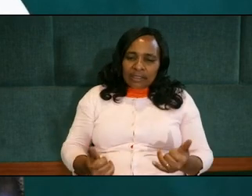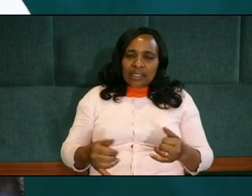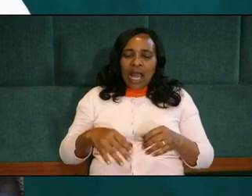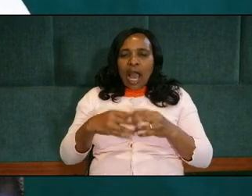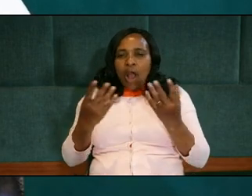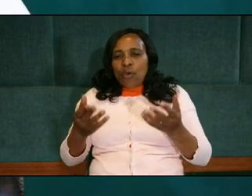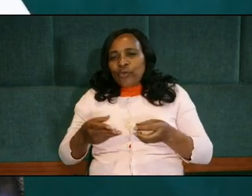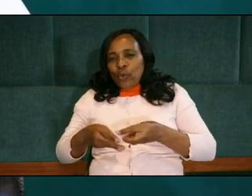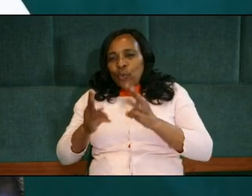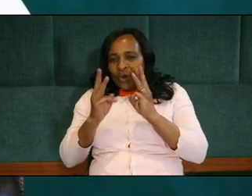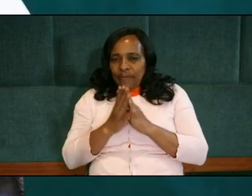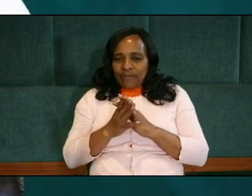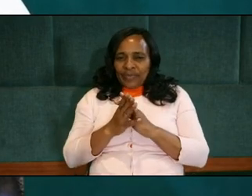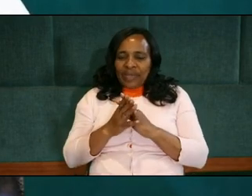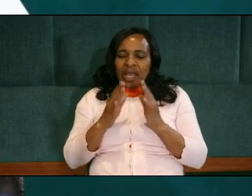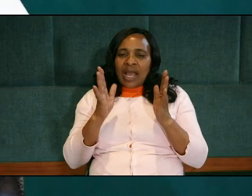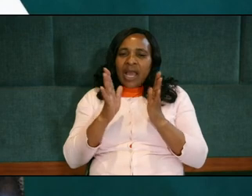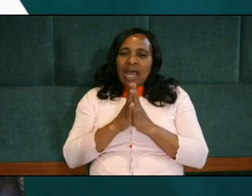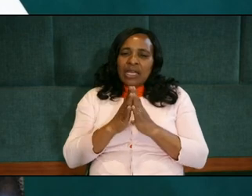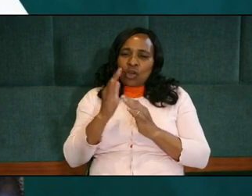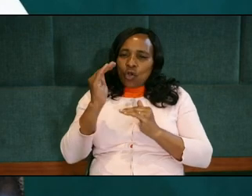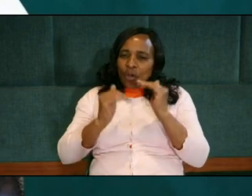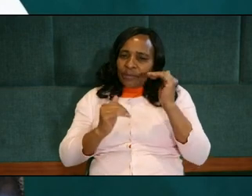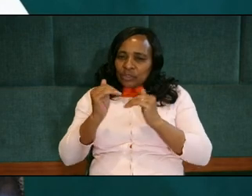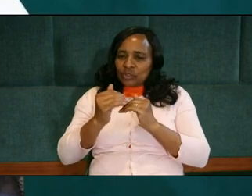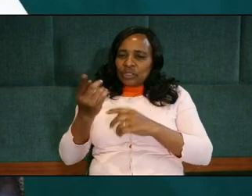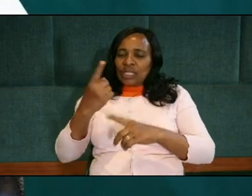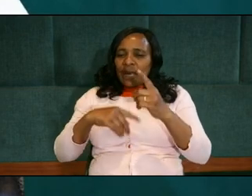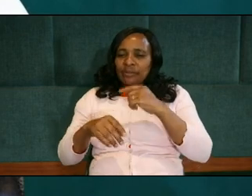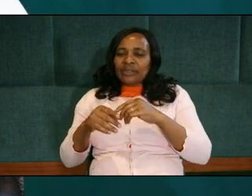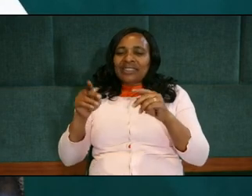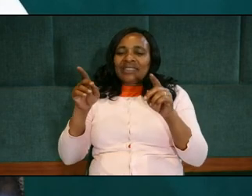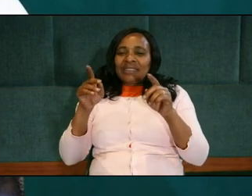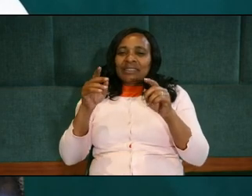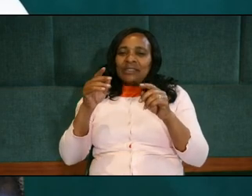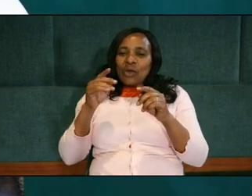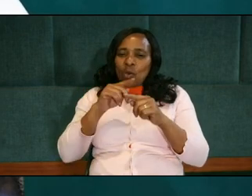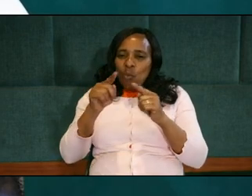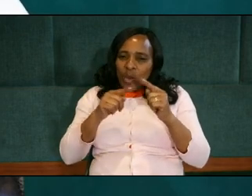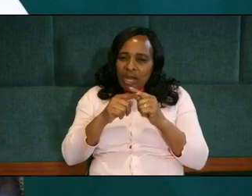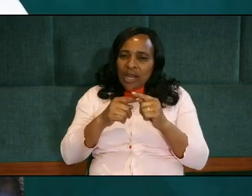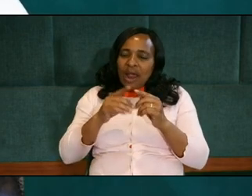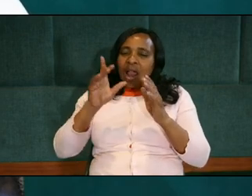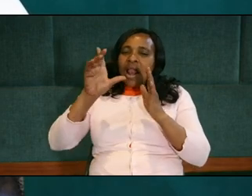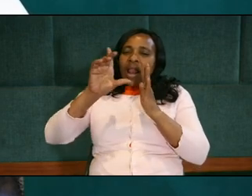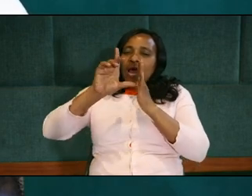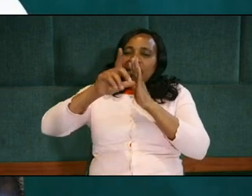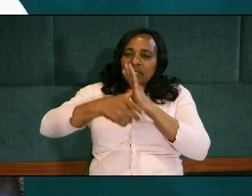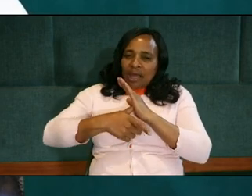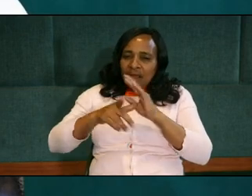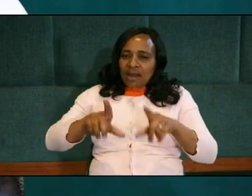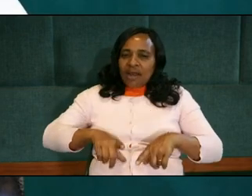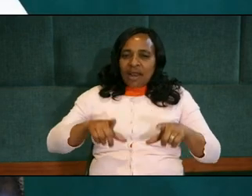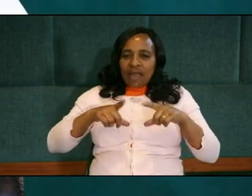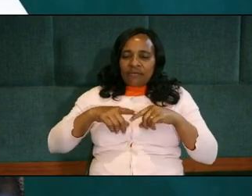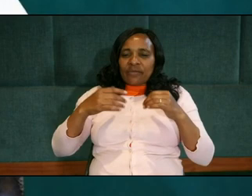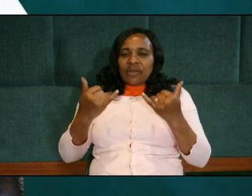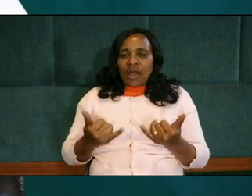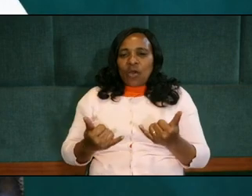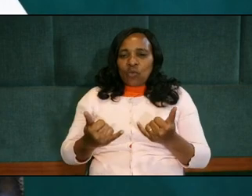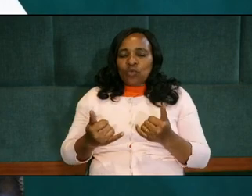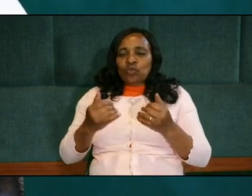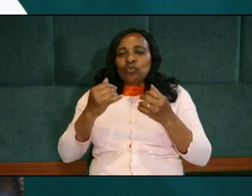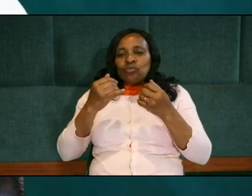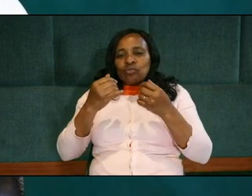way. And competition comes even later in life. They say high school never ends. So now he's trying to be a